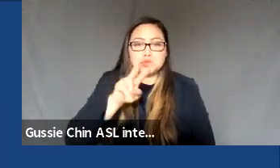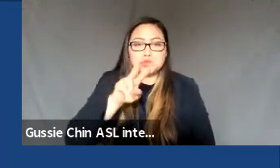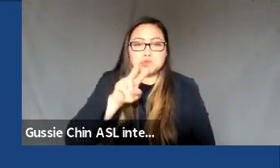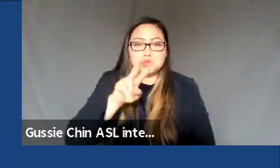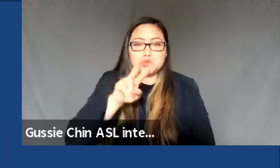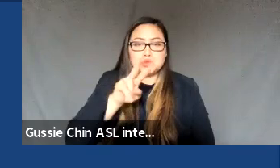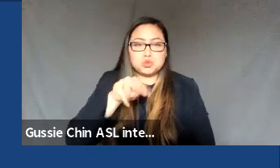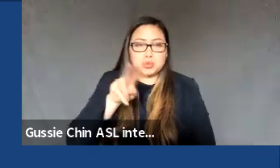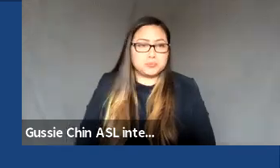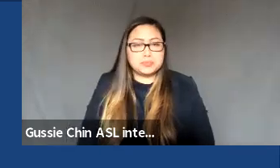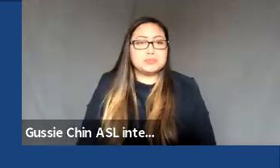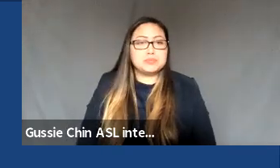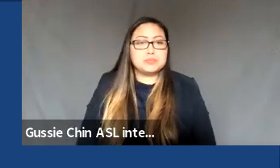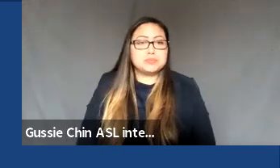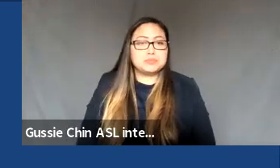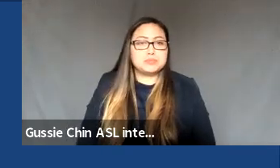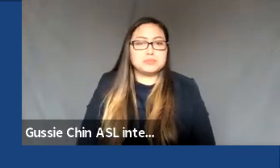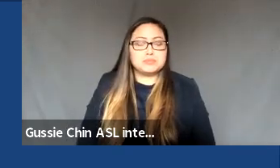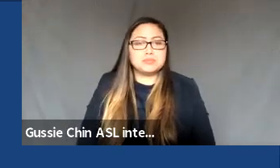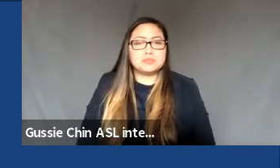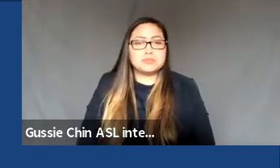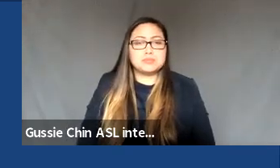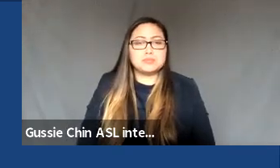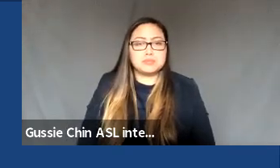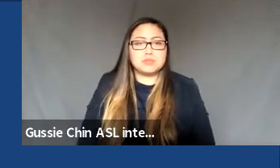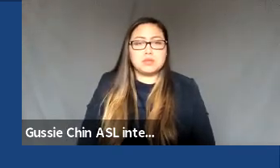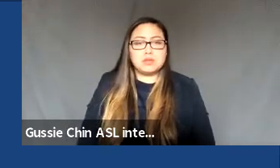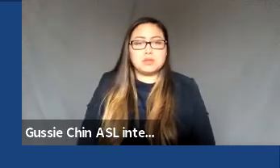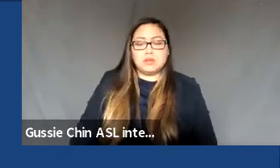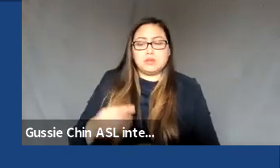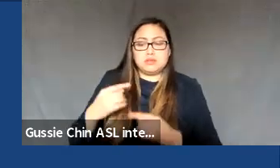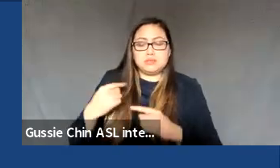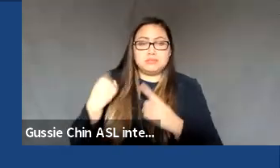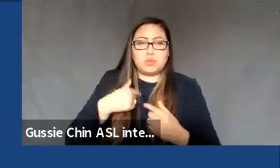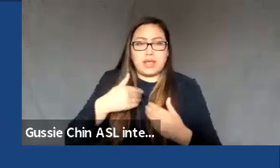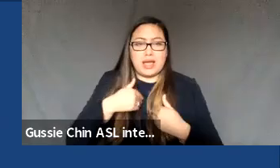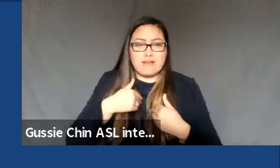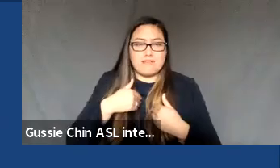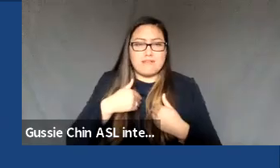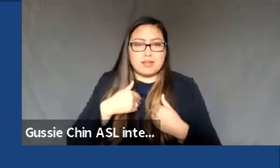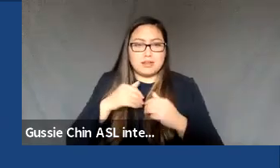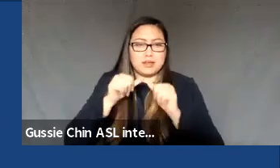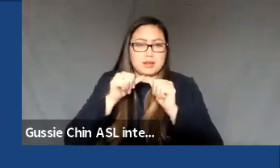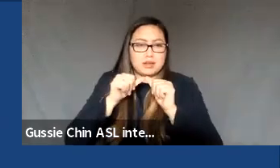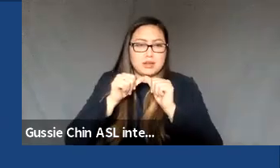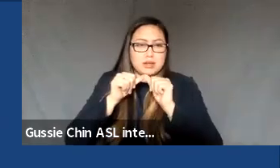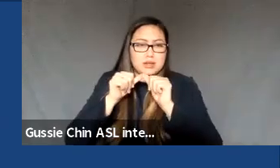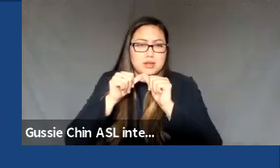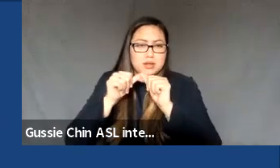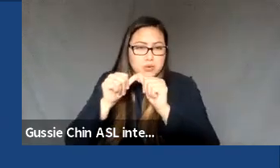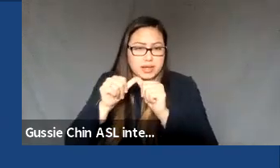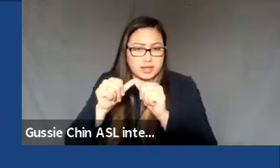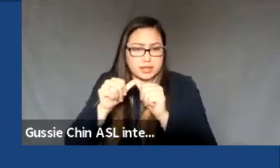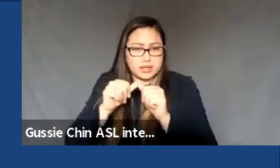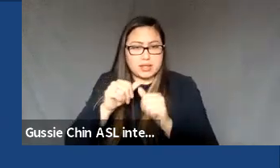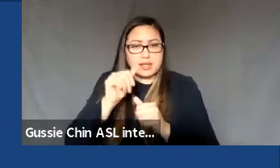So I want to make note of an ongoing working group that's going on right now with the American